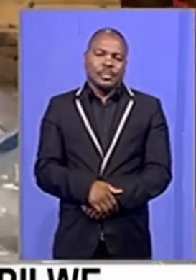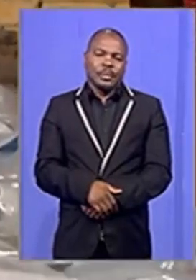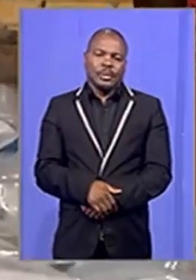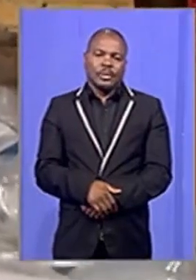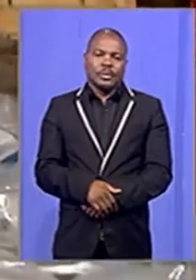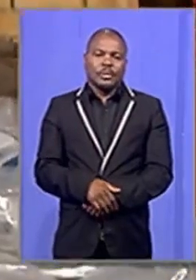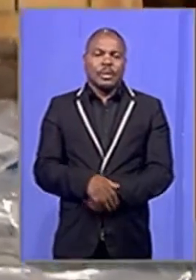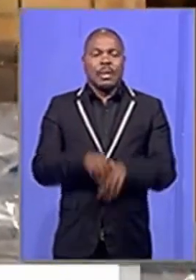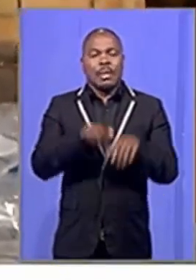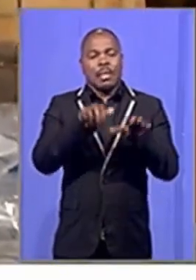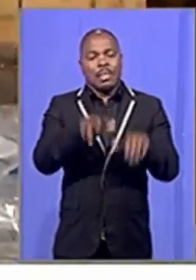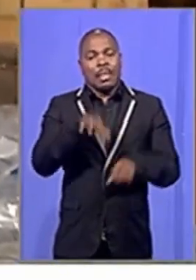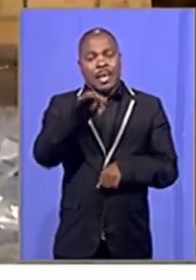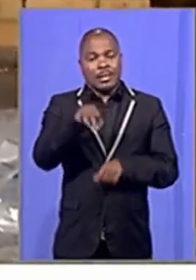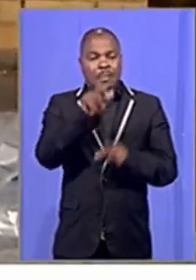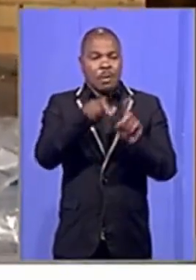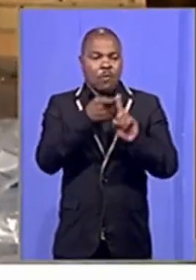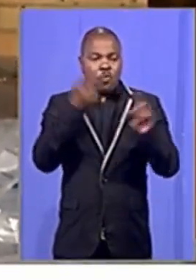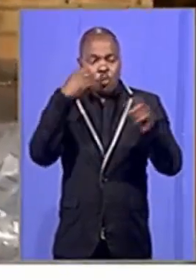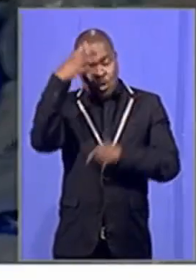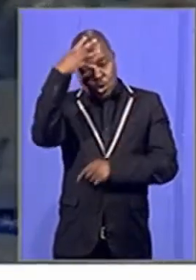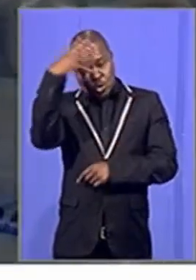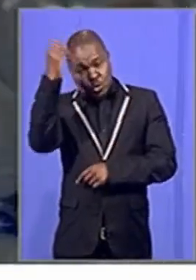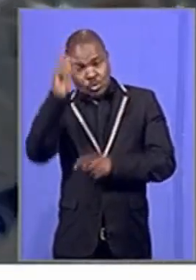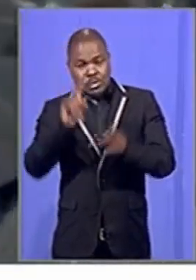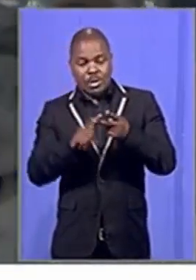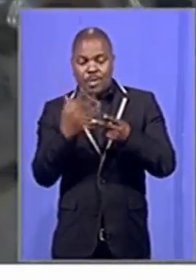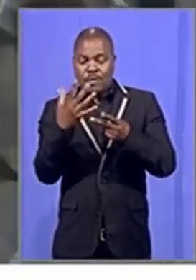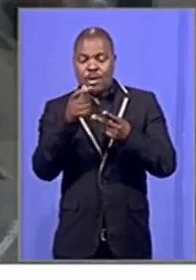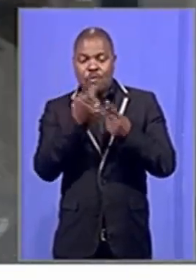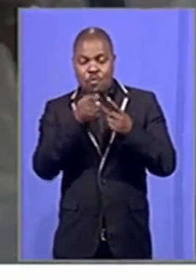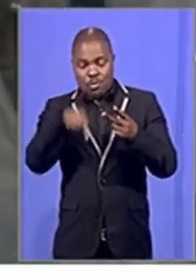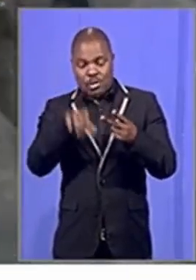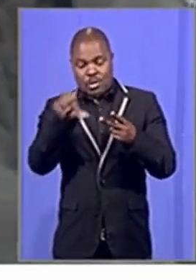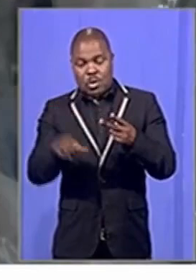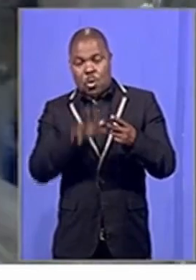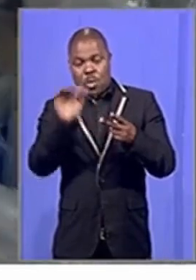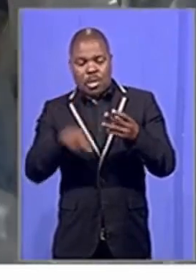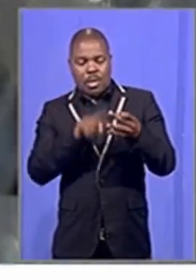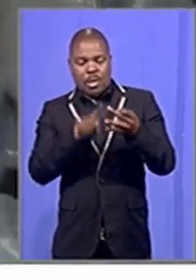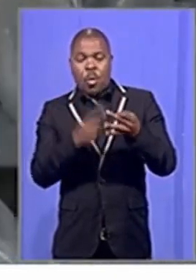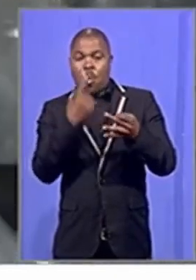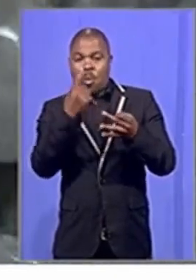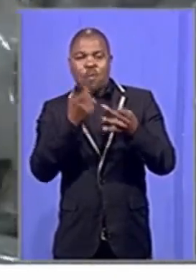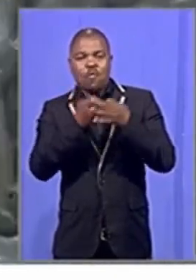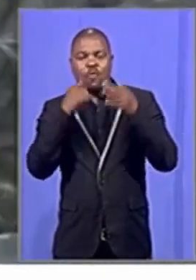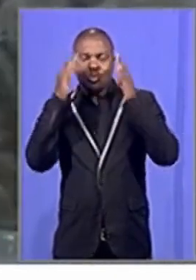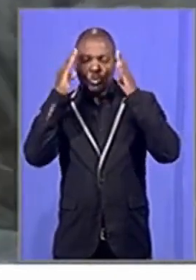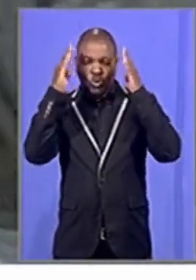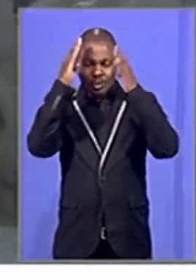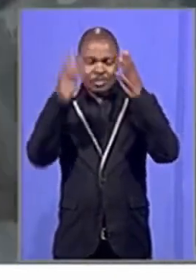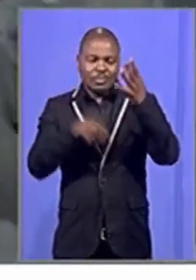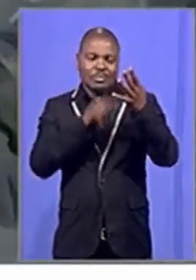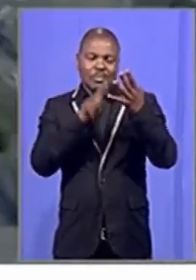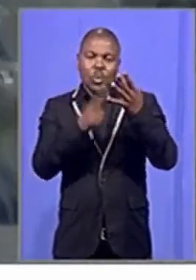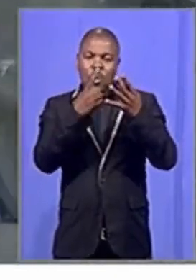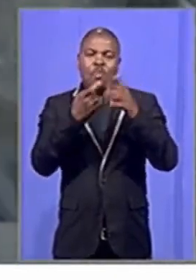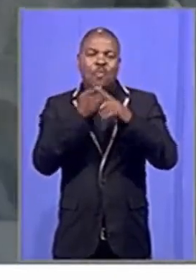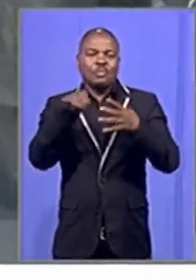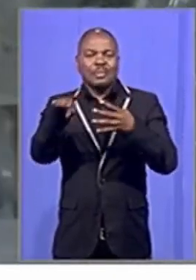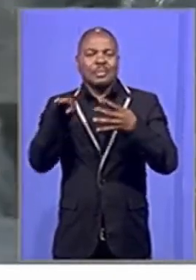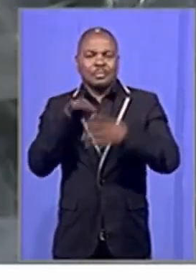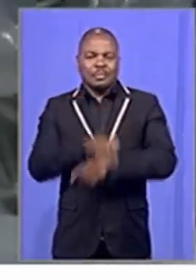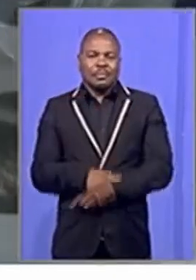Babelaelwa ba le 13 ke baagi ba Lesotho, ba le 5 ke maAforika Borwa, a le mongwe ke wa Eswatini fa yo mongwe le wa